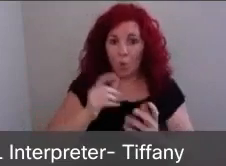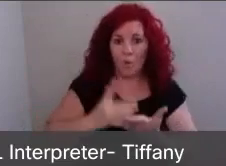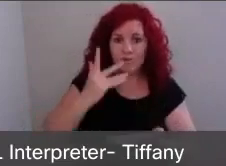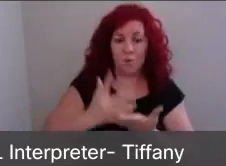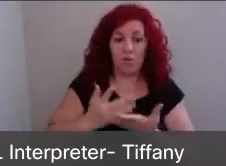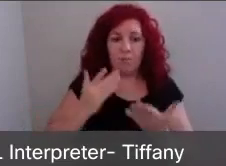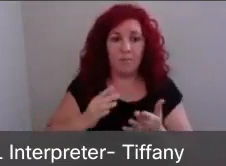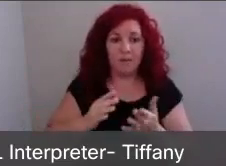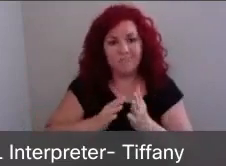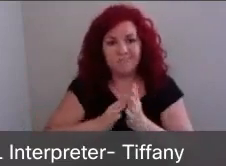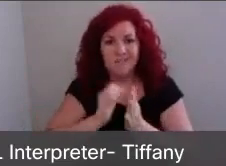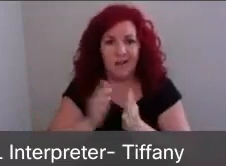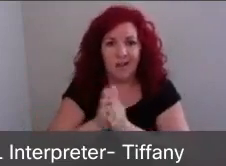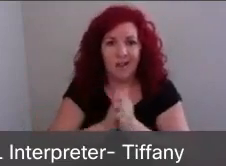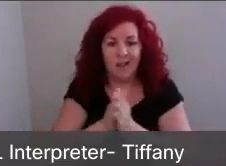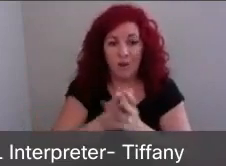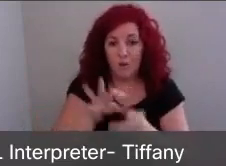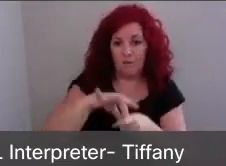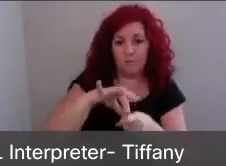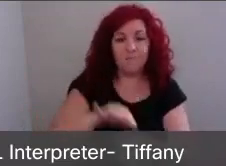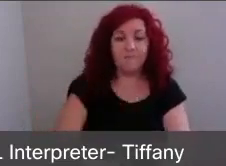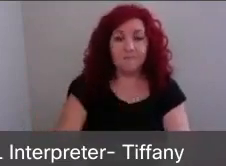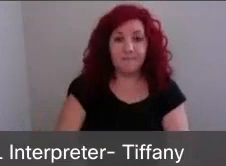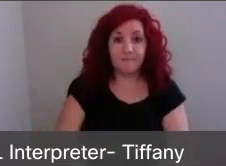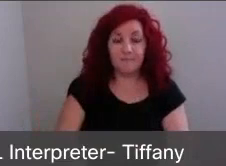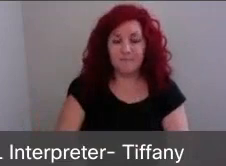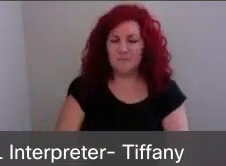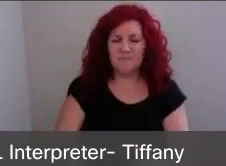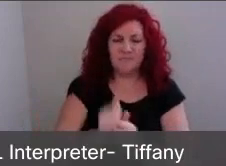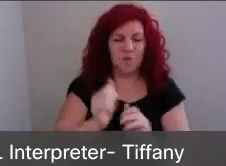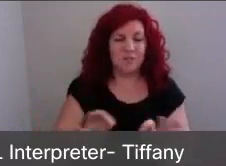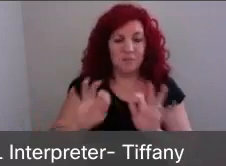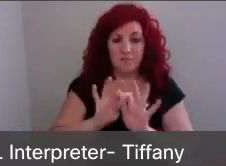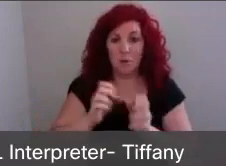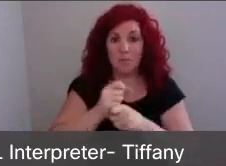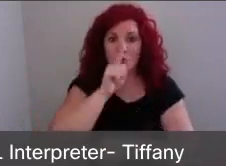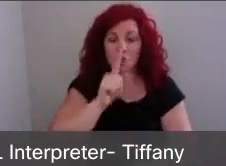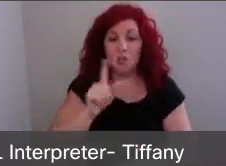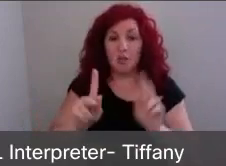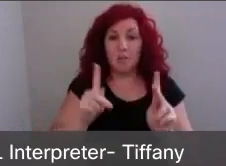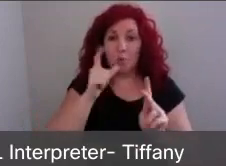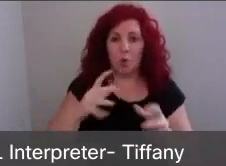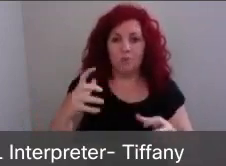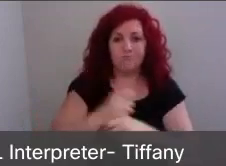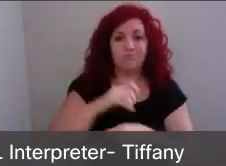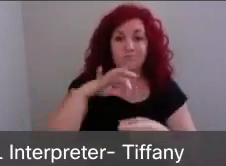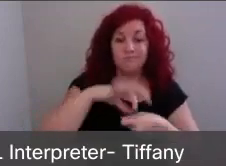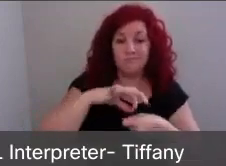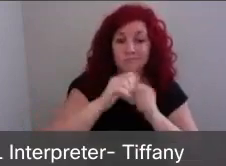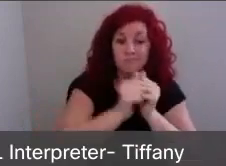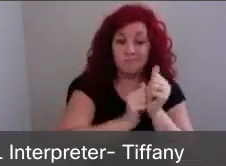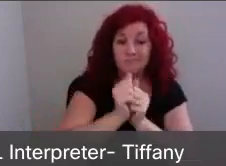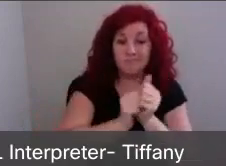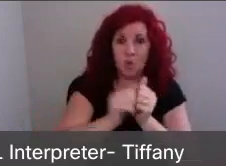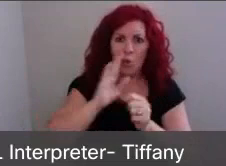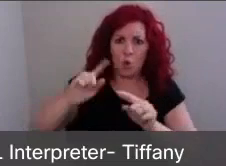not be as driven to vote. Perhaps most importantly, it ensures that those elected are responsive to constituents as they know they'll